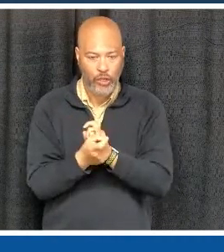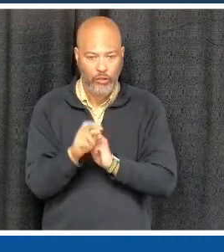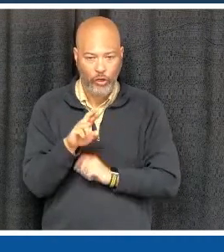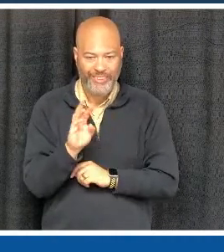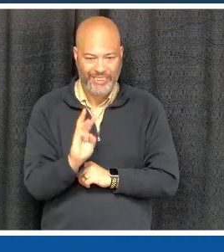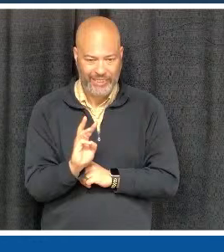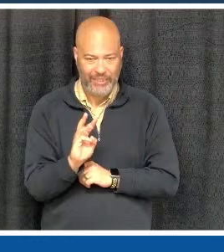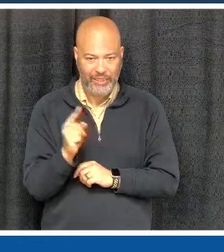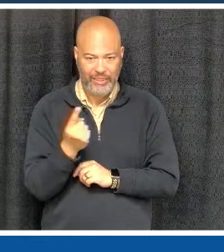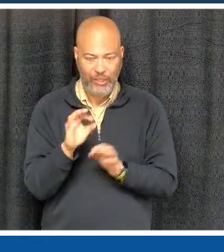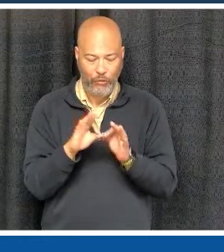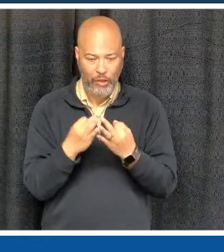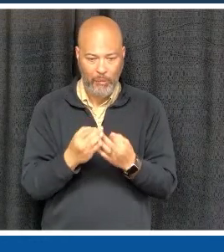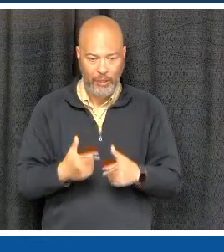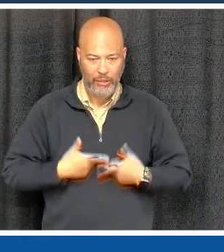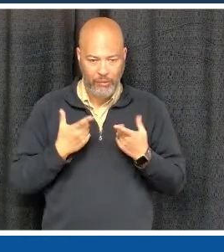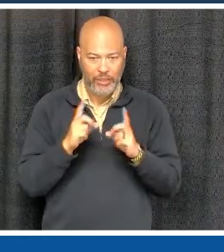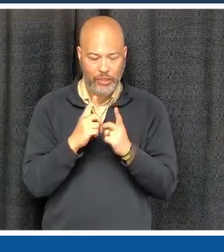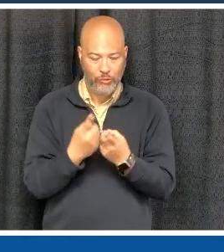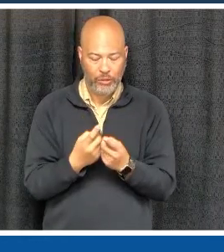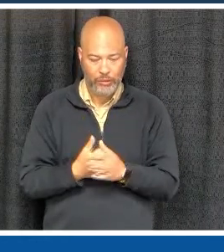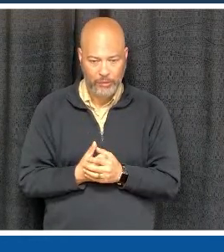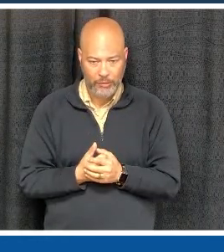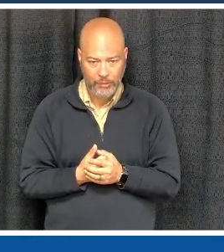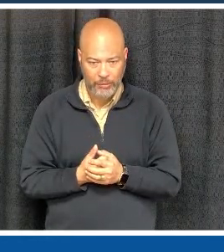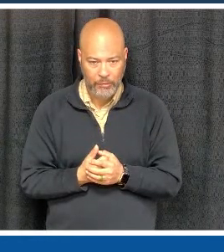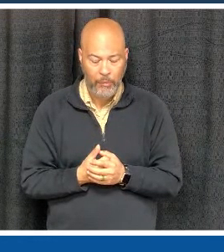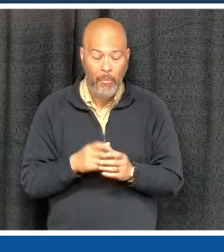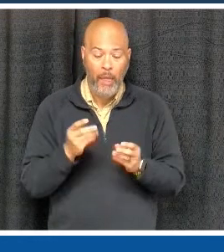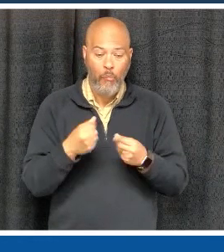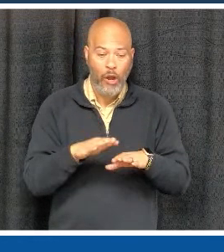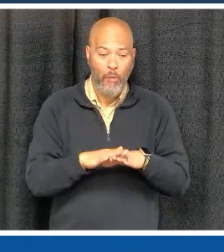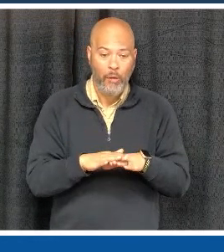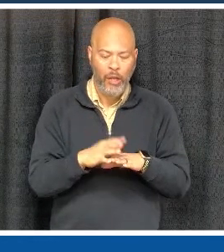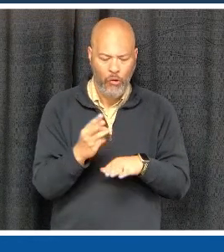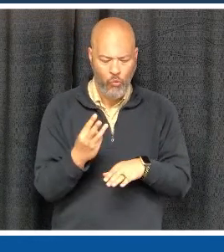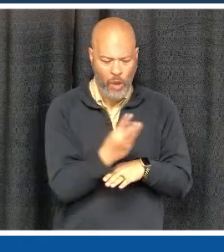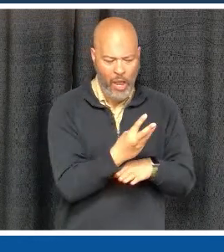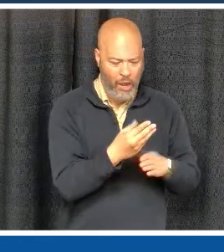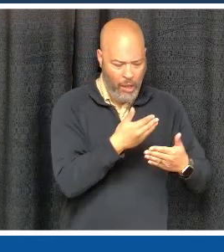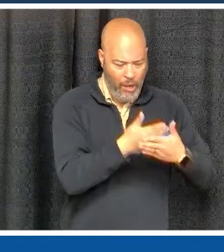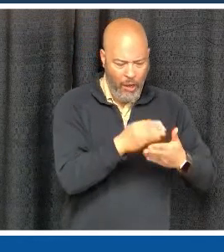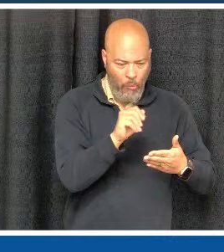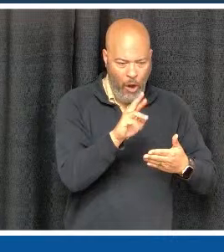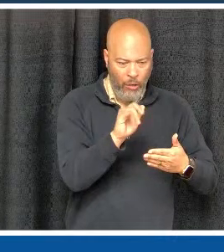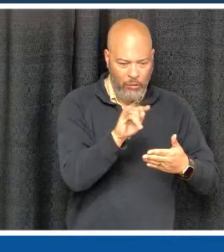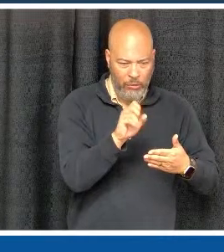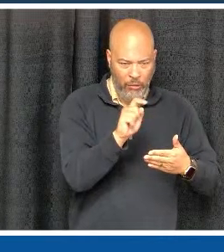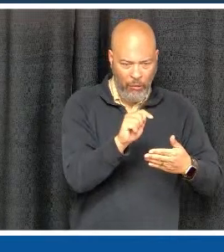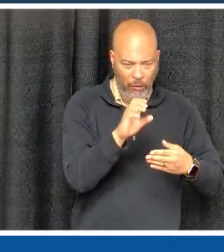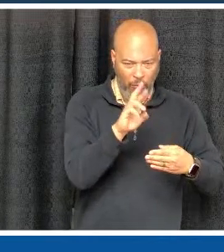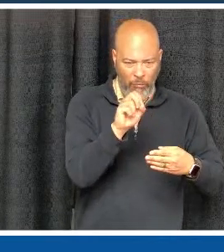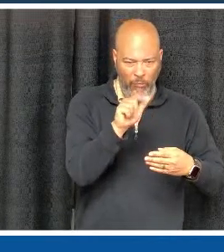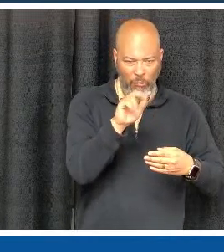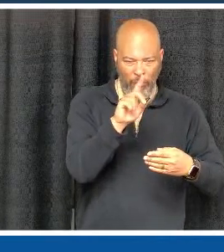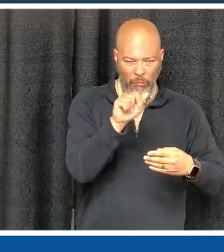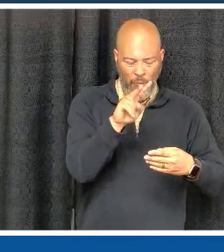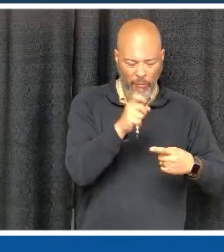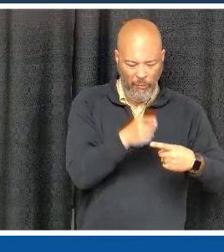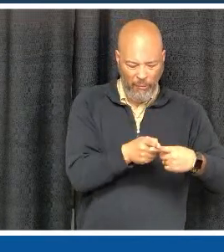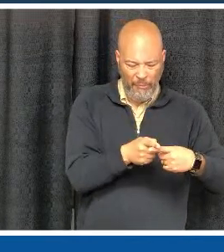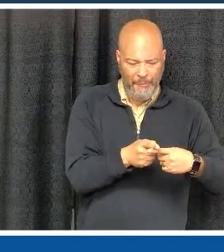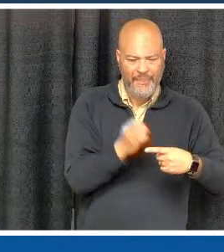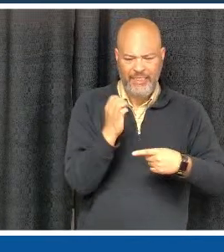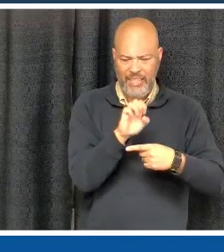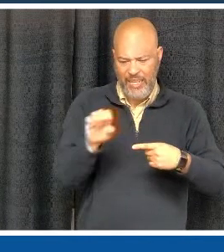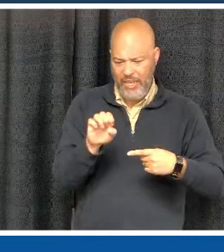R6 Single Family Residential District. The property is west and adjacent to Martin Street and Crossland Avenue, east of Cumberland